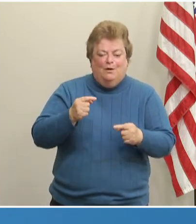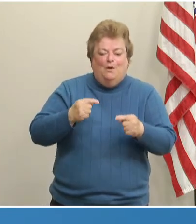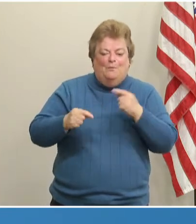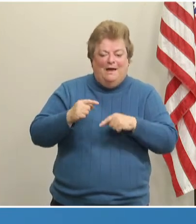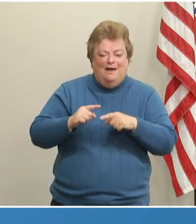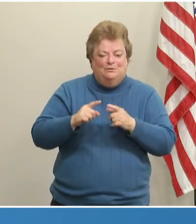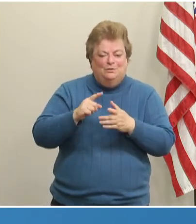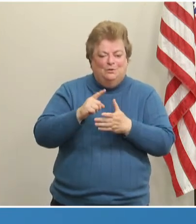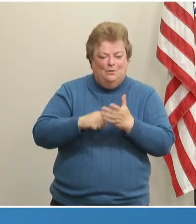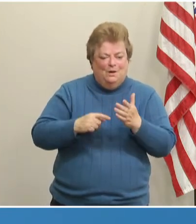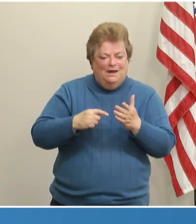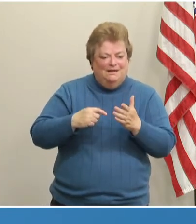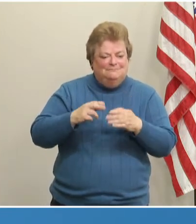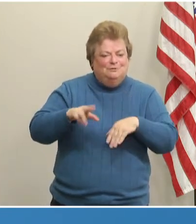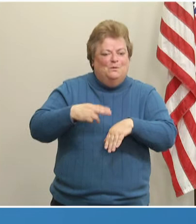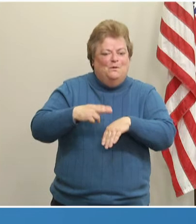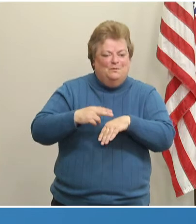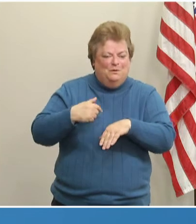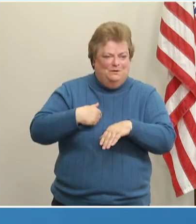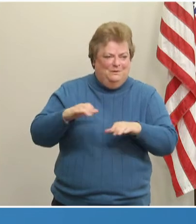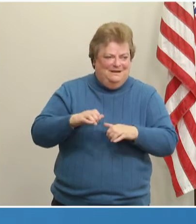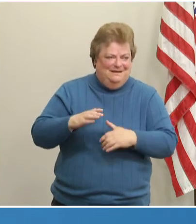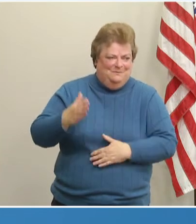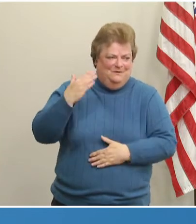enjoy on an ongoing basis.